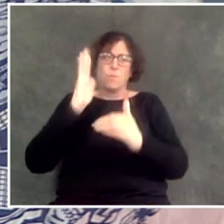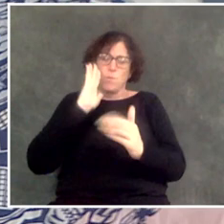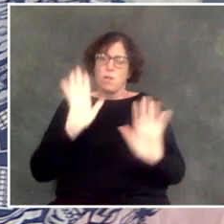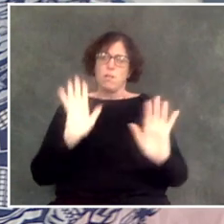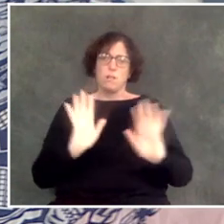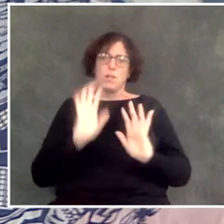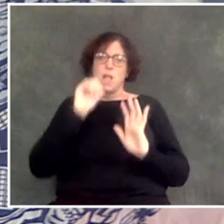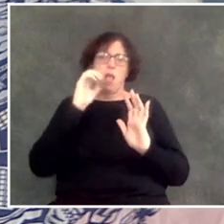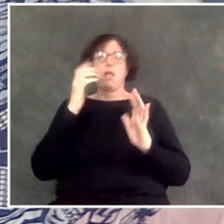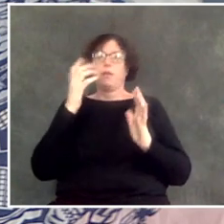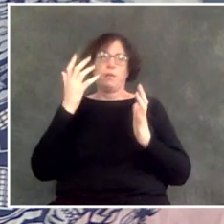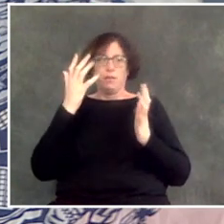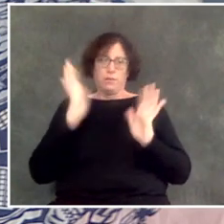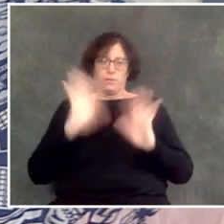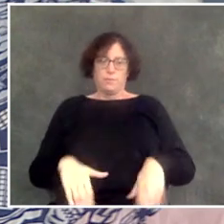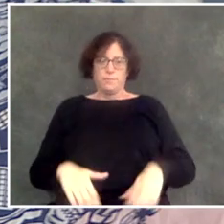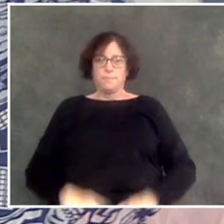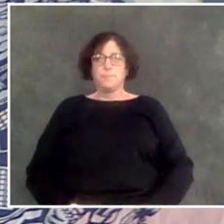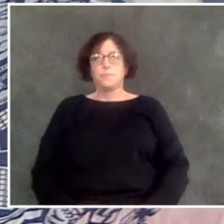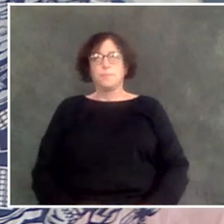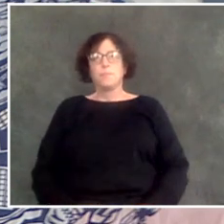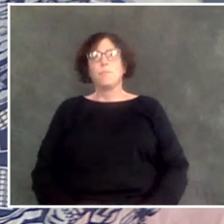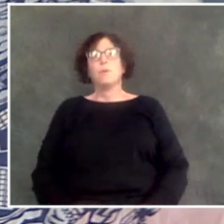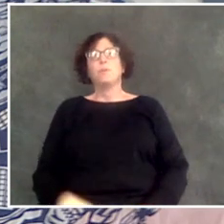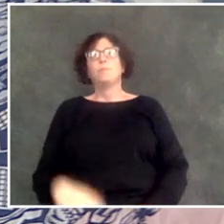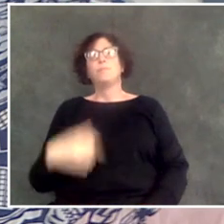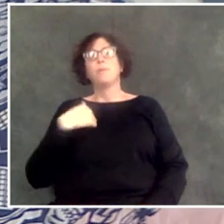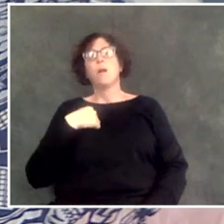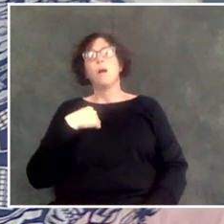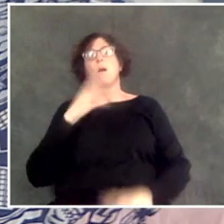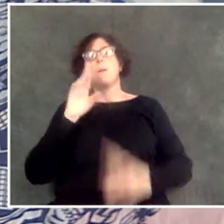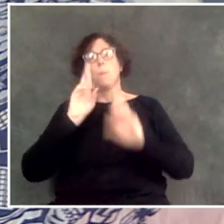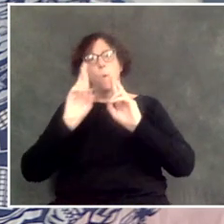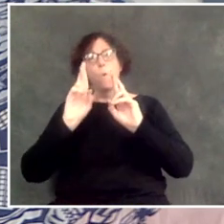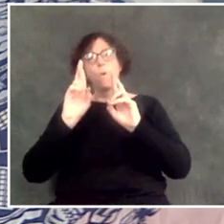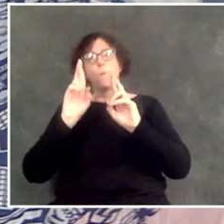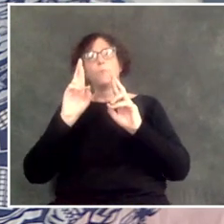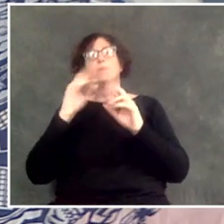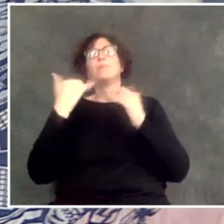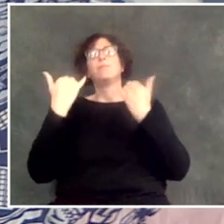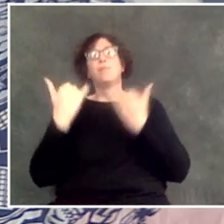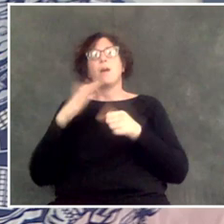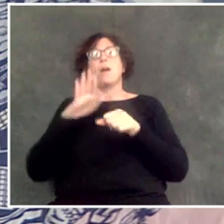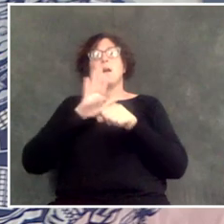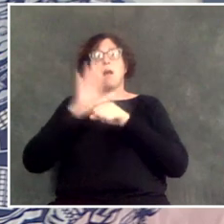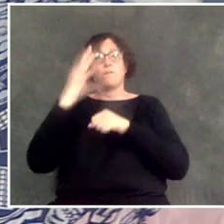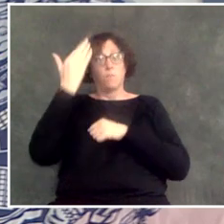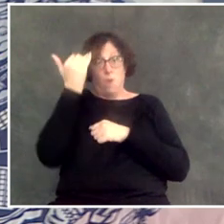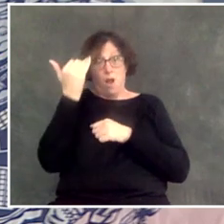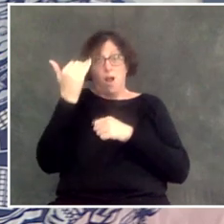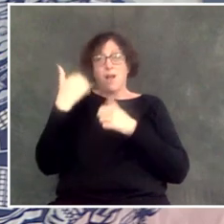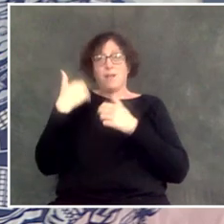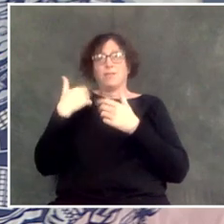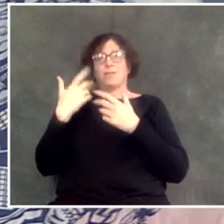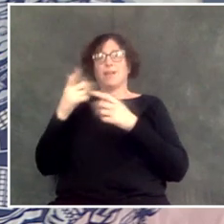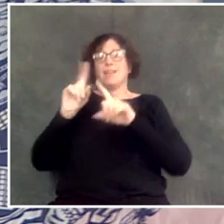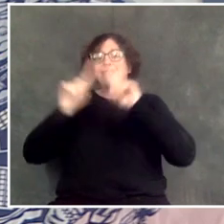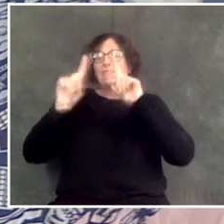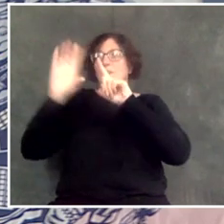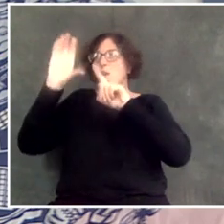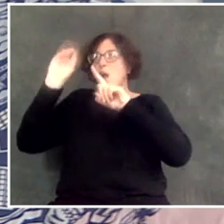is a little bit on our side in the sense of there's production now happening everywhere. I mean, you know, you saw those face shields being made in